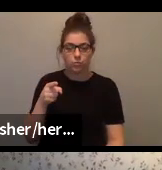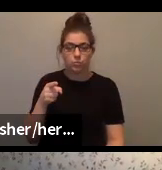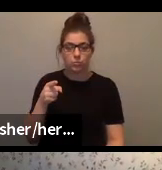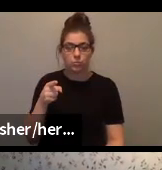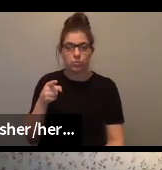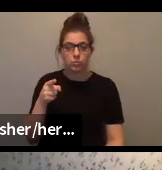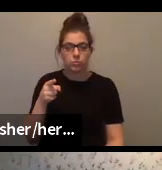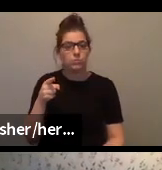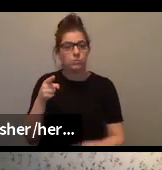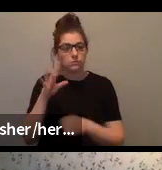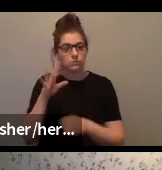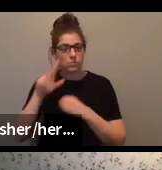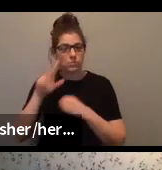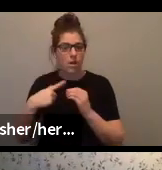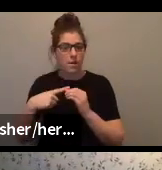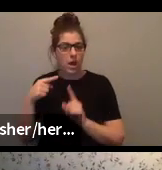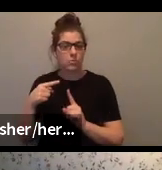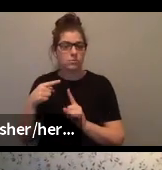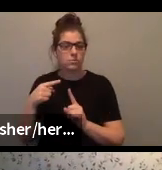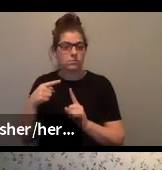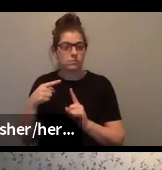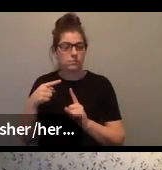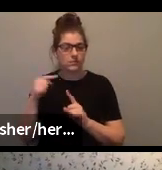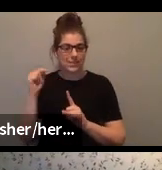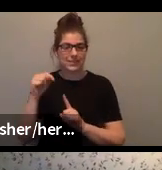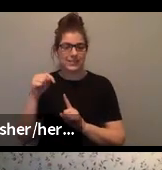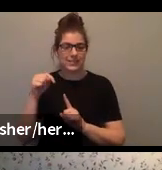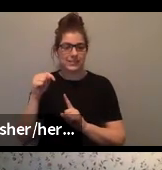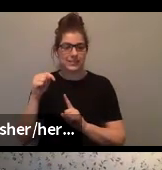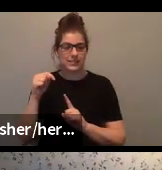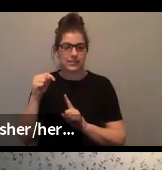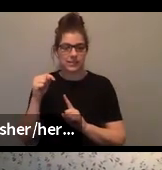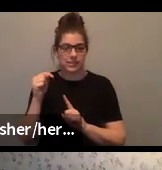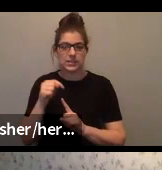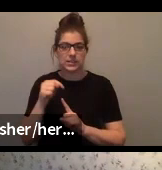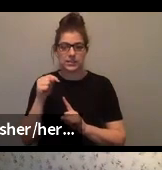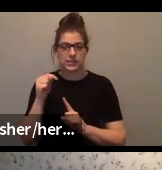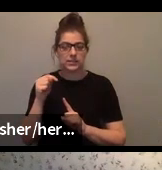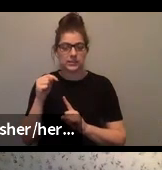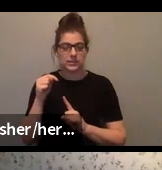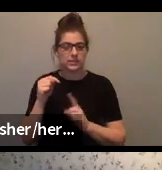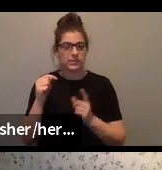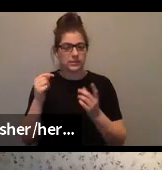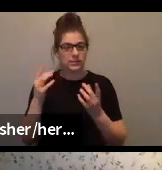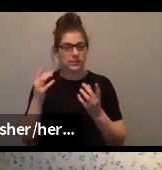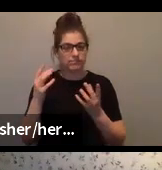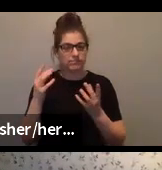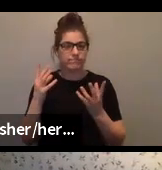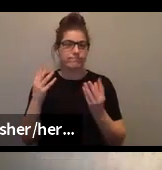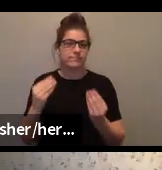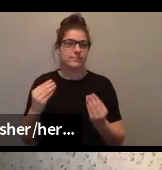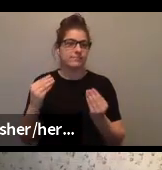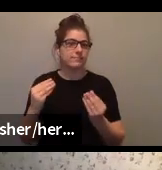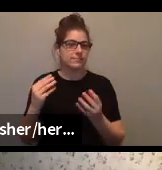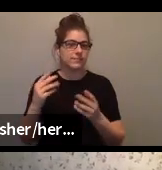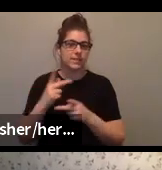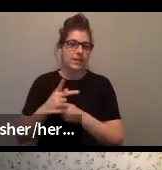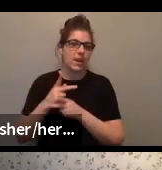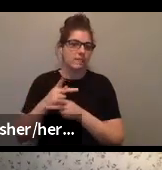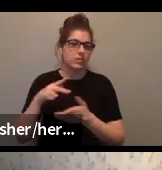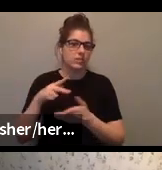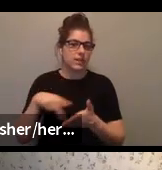referring, you know, this is a delicate dance, right? I mean, because we're on all sorts of